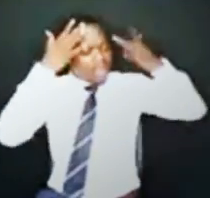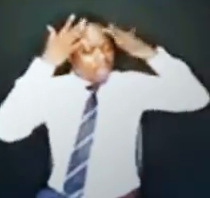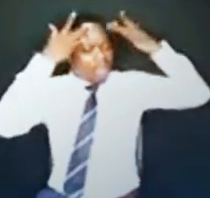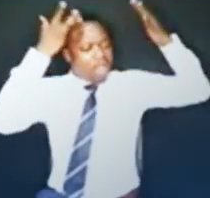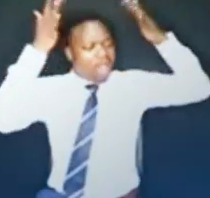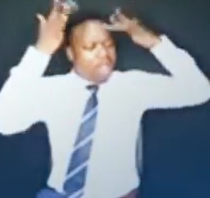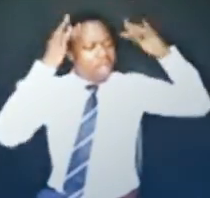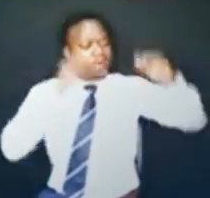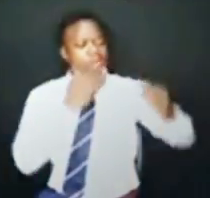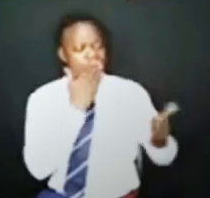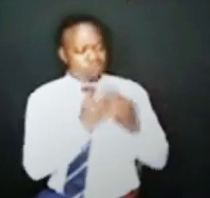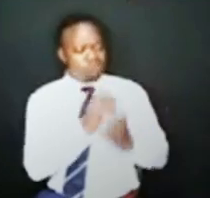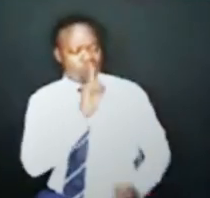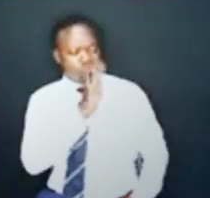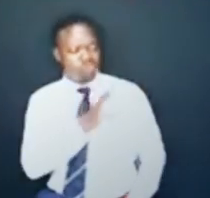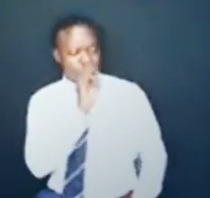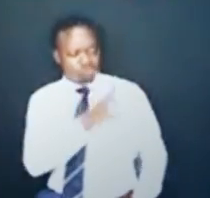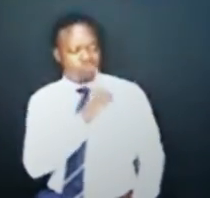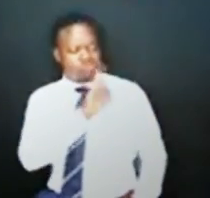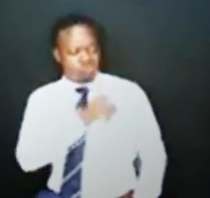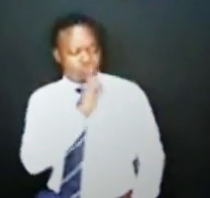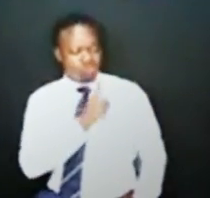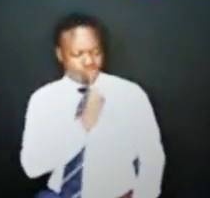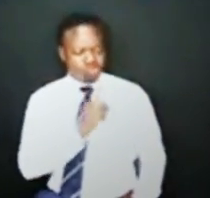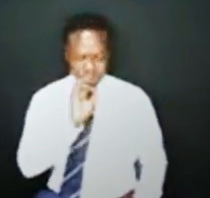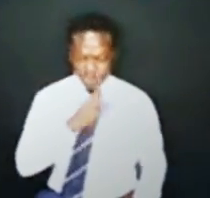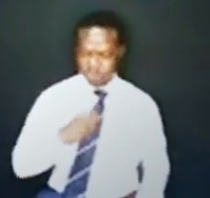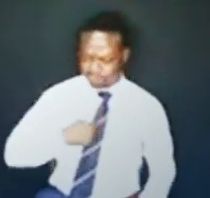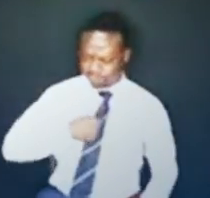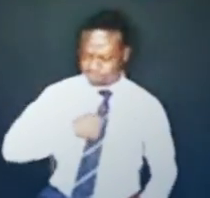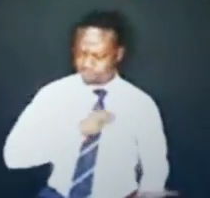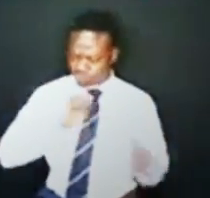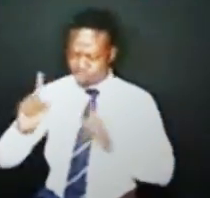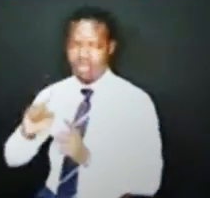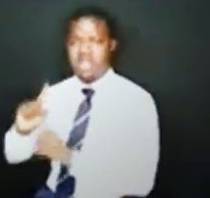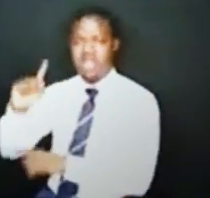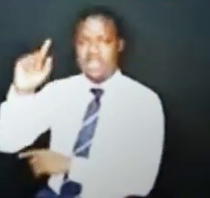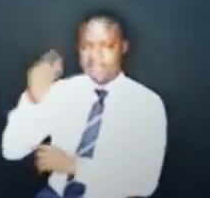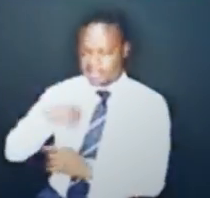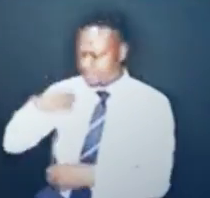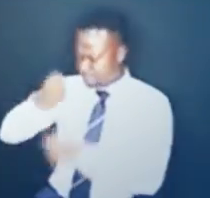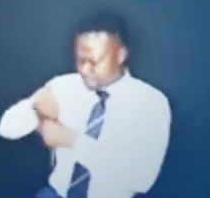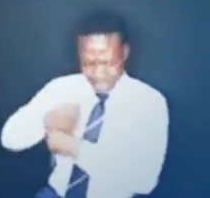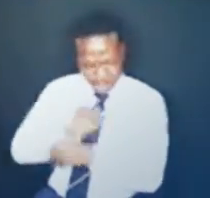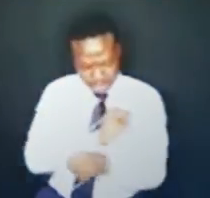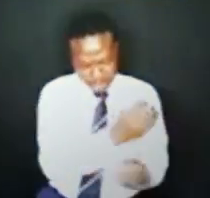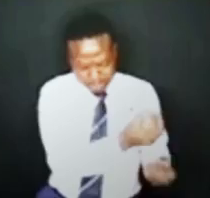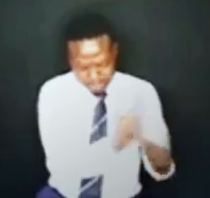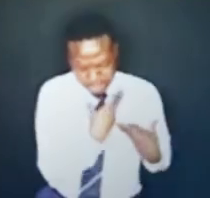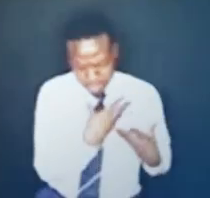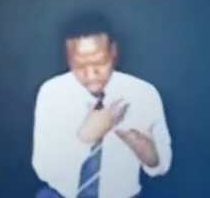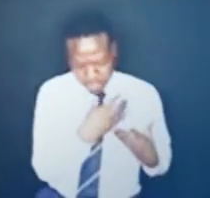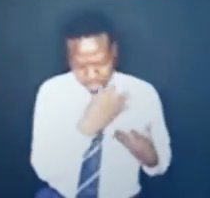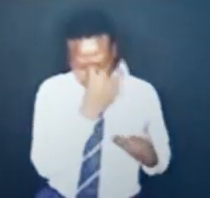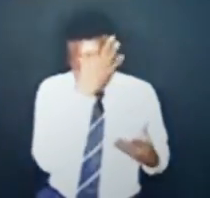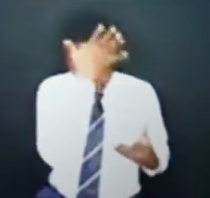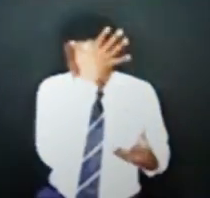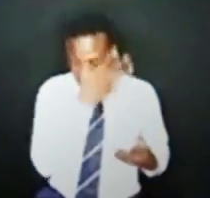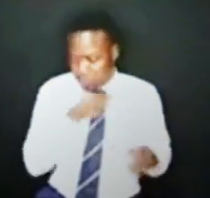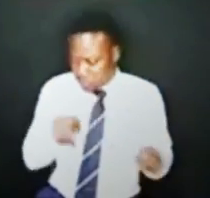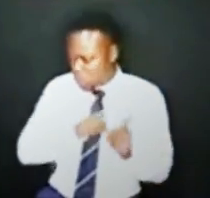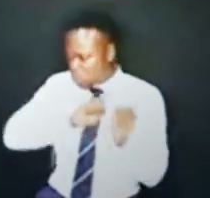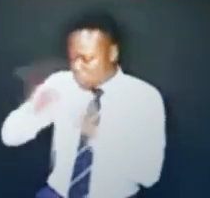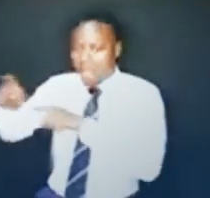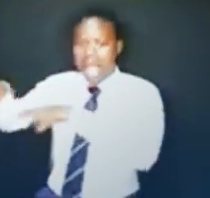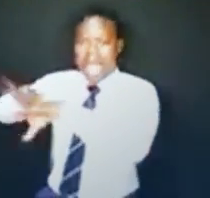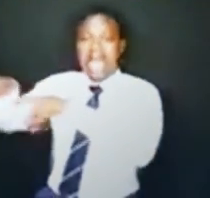and he had the pole set up. Wone ohene enko apontuo no ase anigie mu na asem no eso Haman ani na